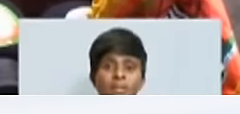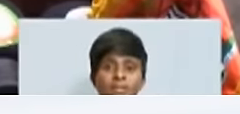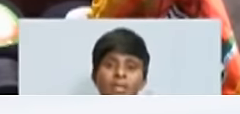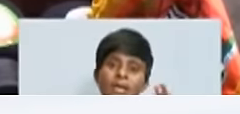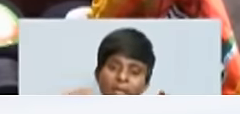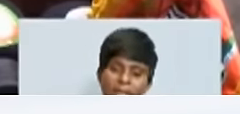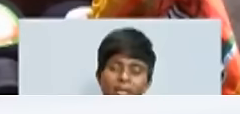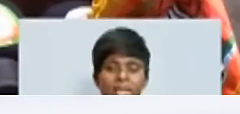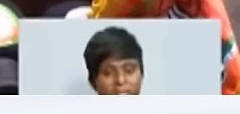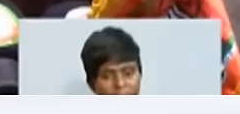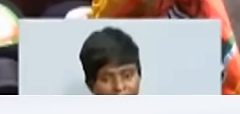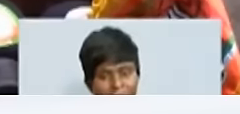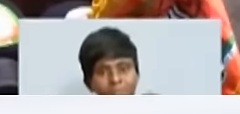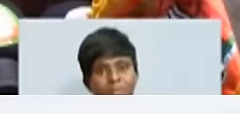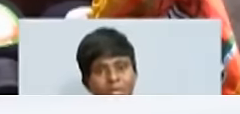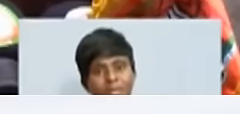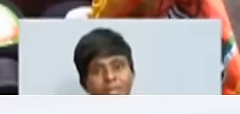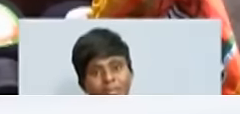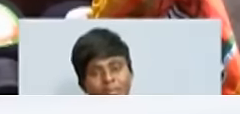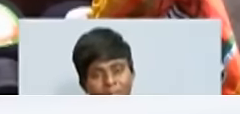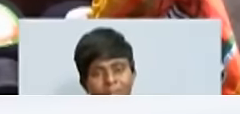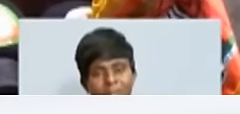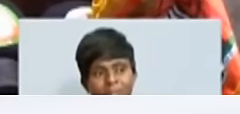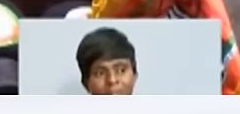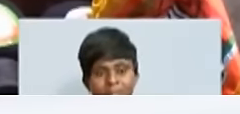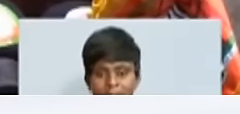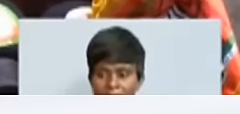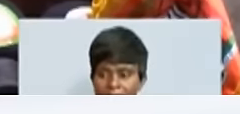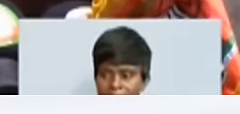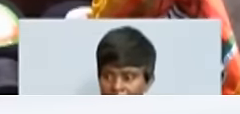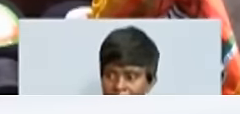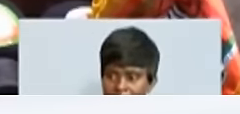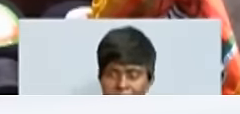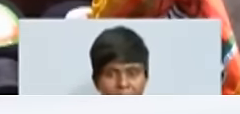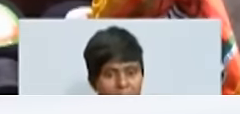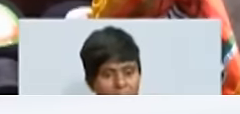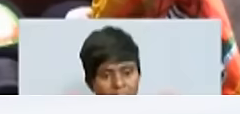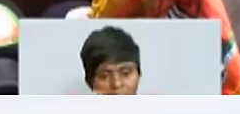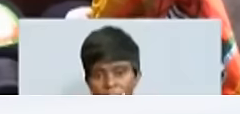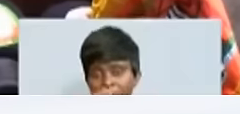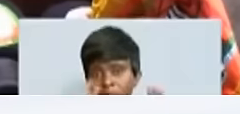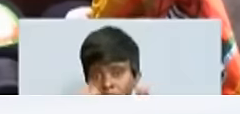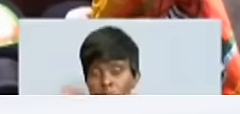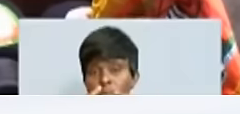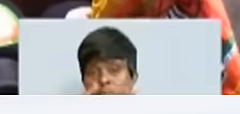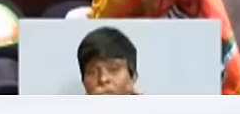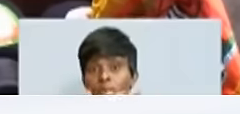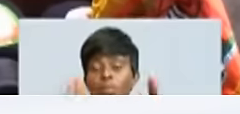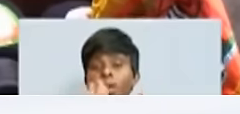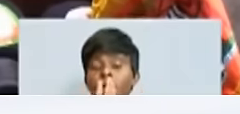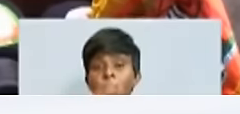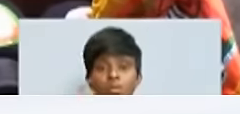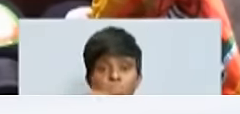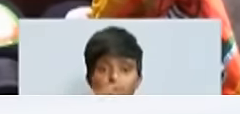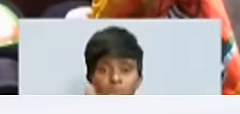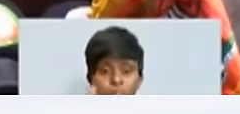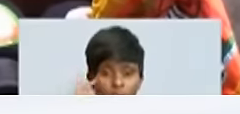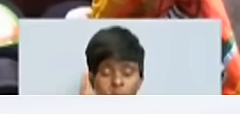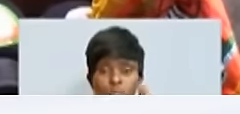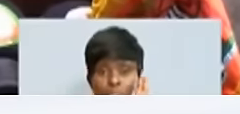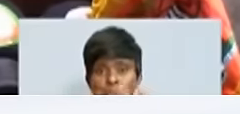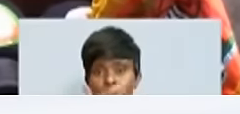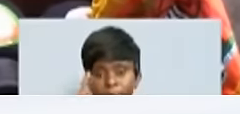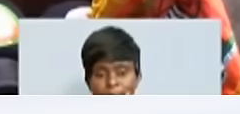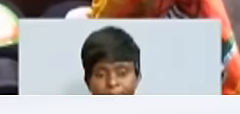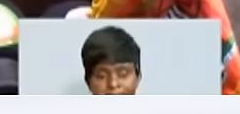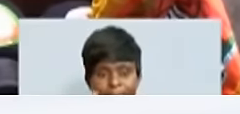Again, independent body. We have nothing to do with that body, but their results are open. For we will surely